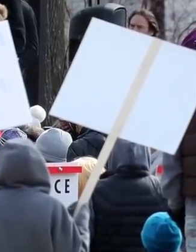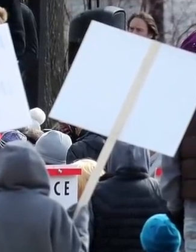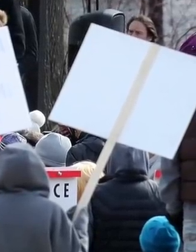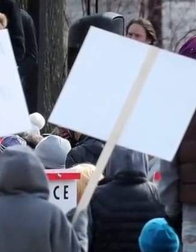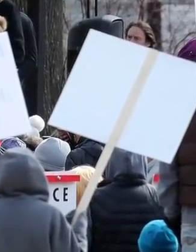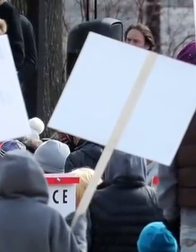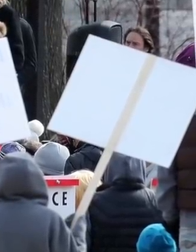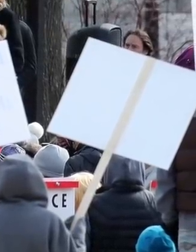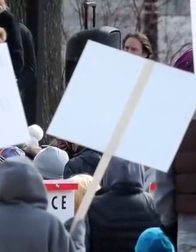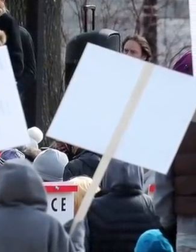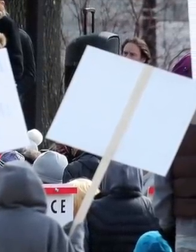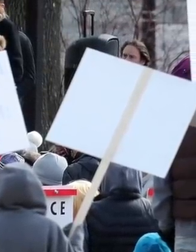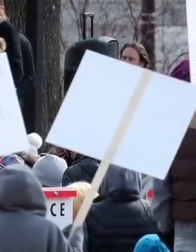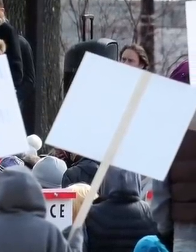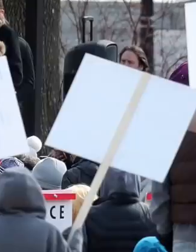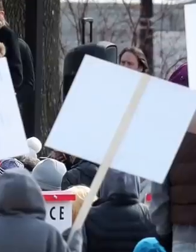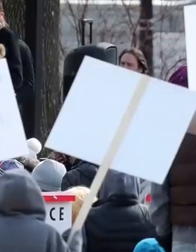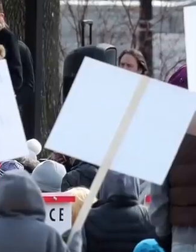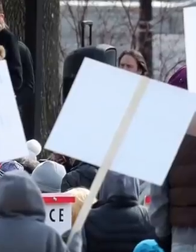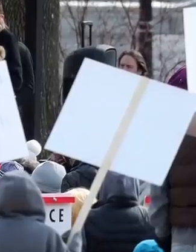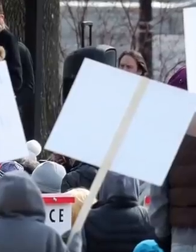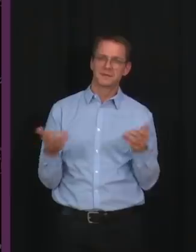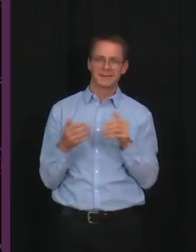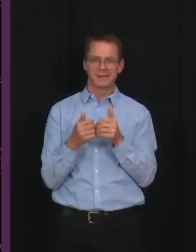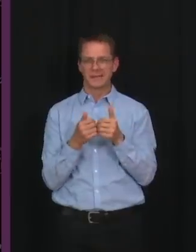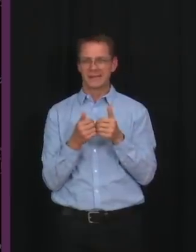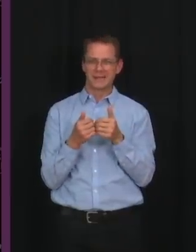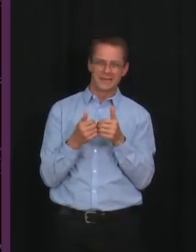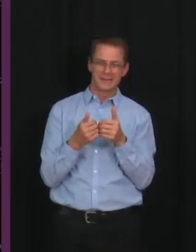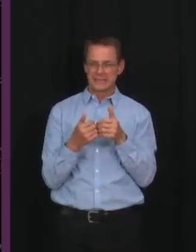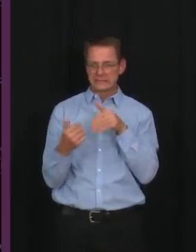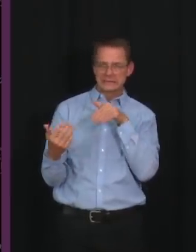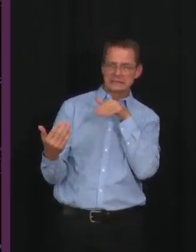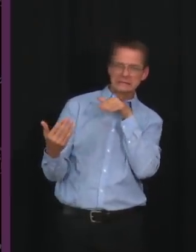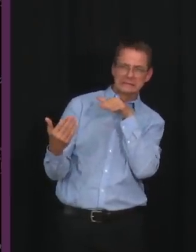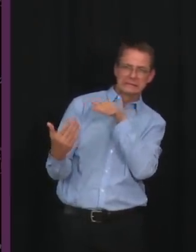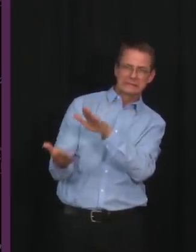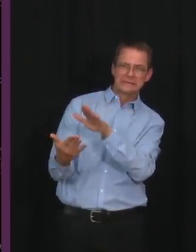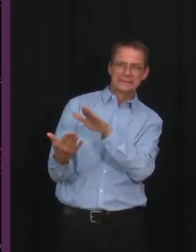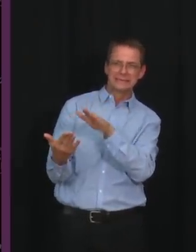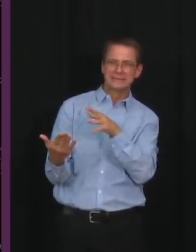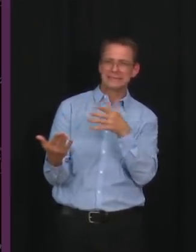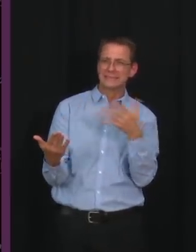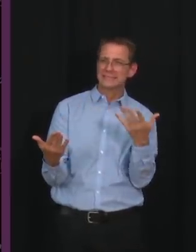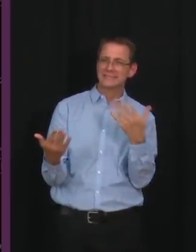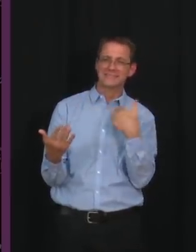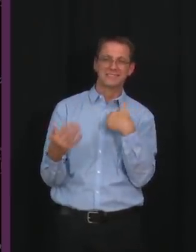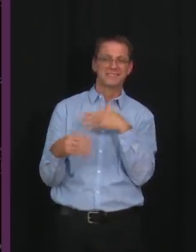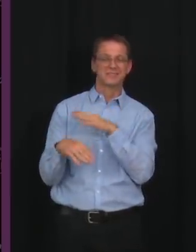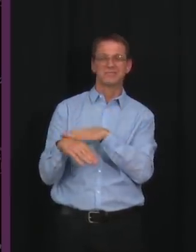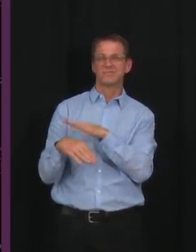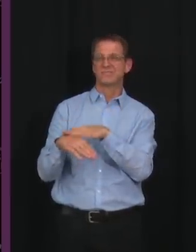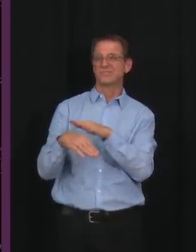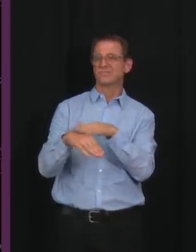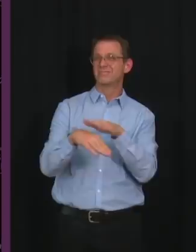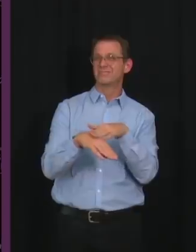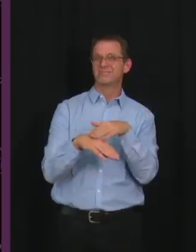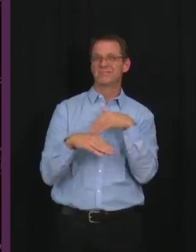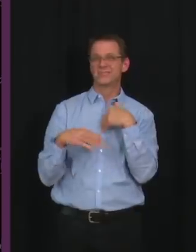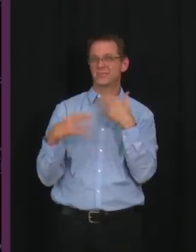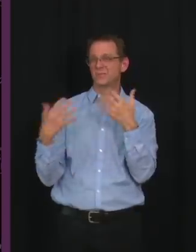risk by not following the public health orders in place. I don't want to be standing here two weeks from now having to bring in